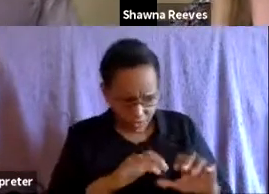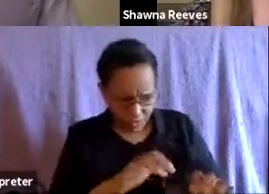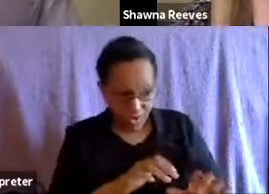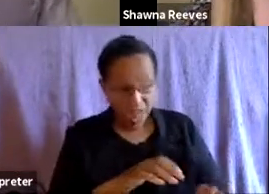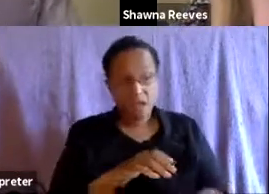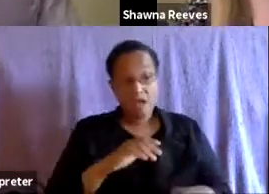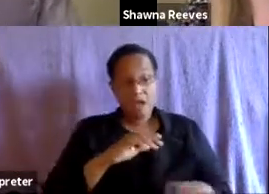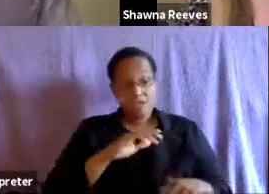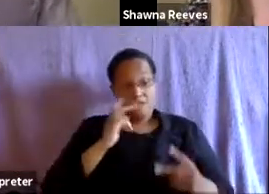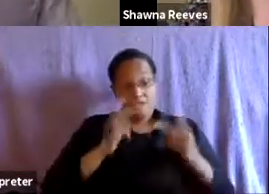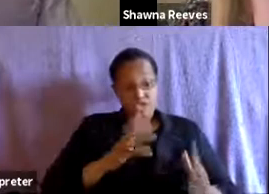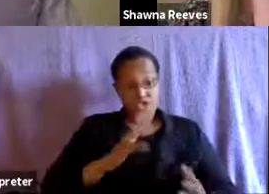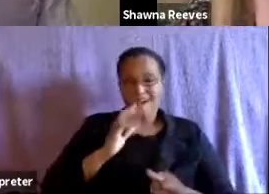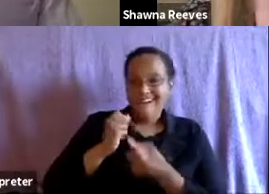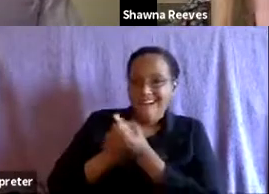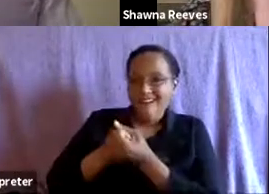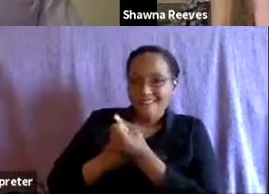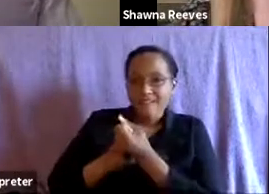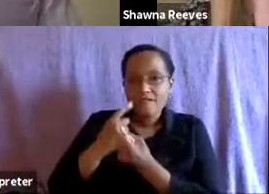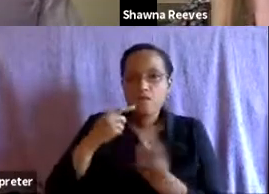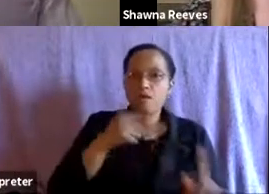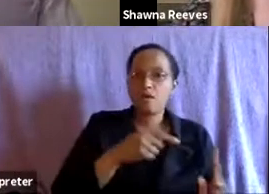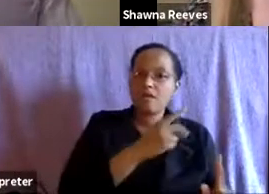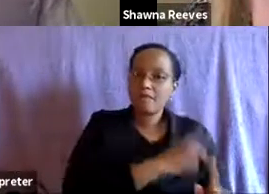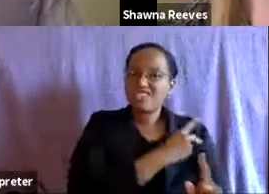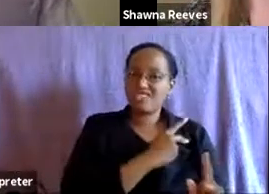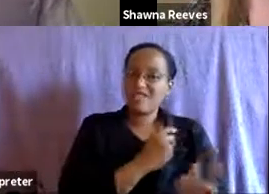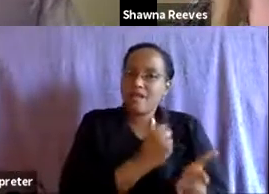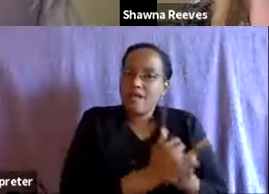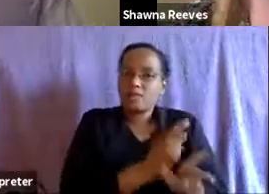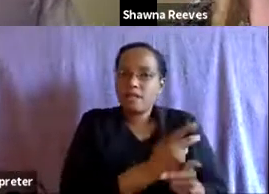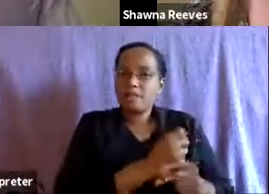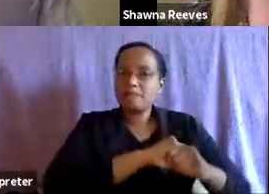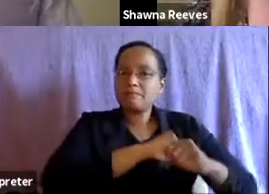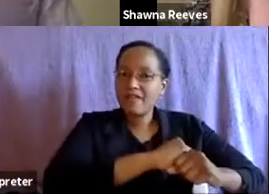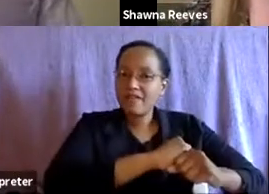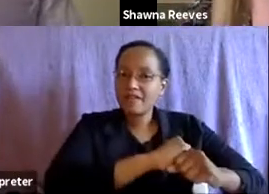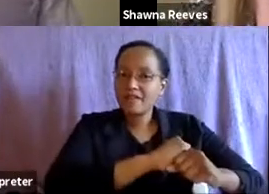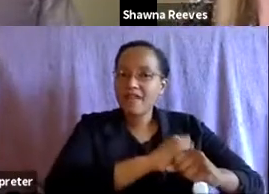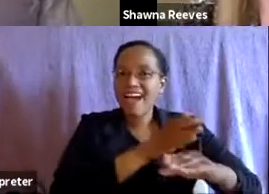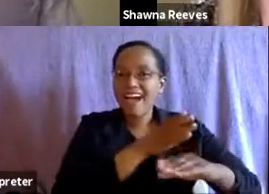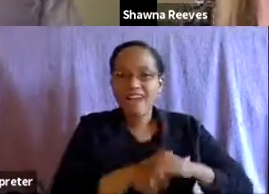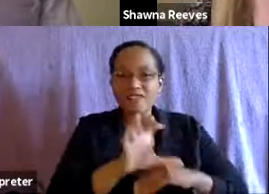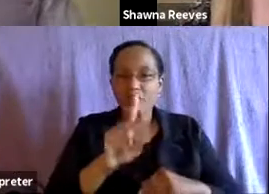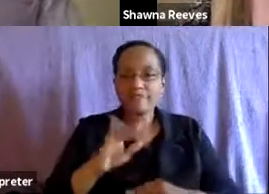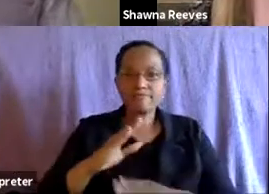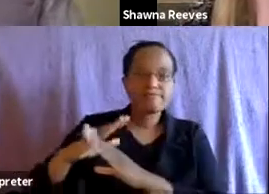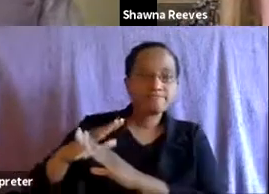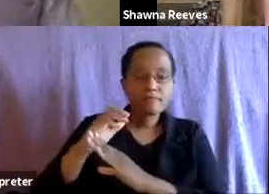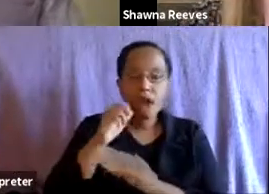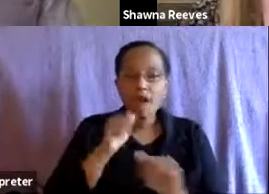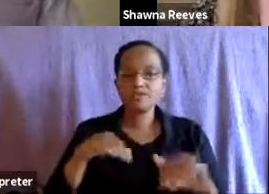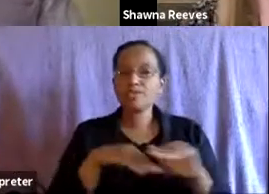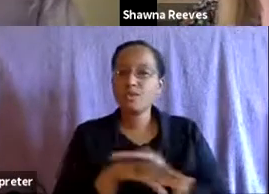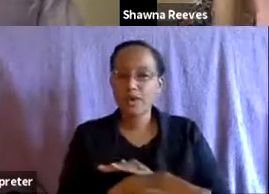friends who are coming in, seeing their loved ones live, seeing what condition they were in, advocating for